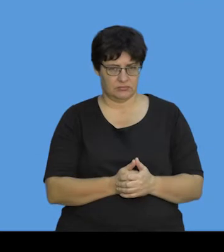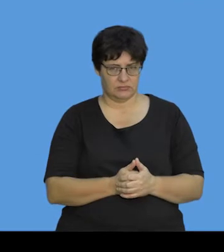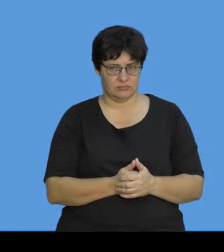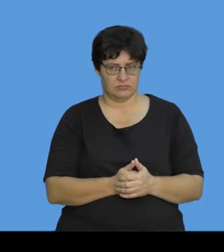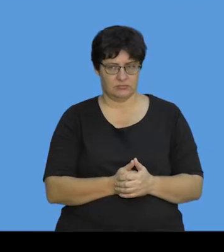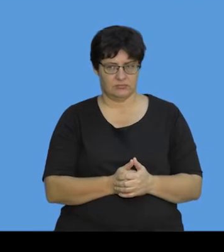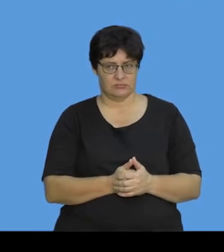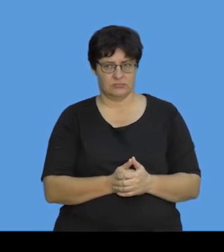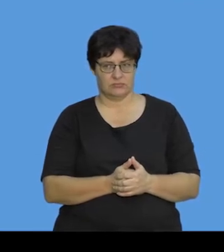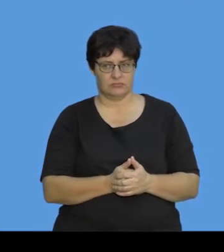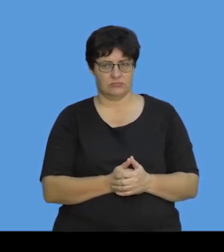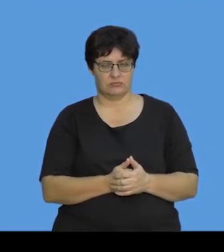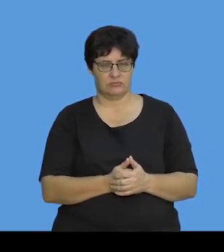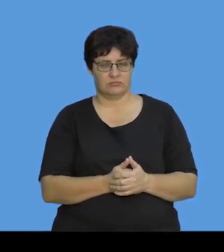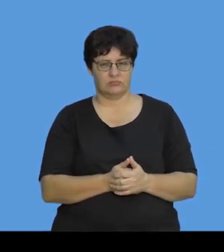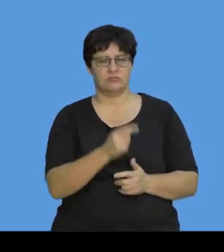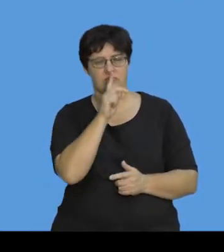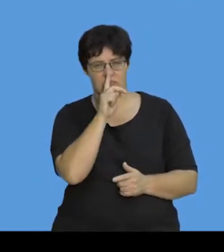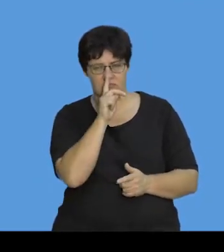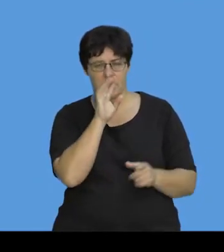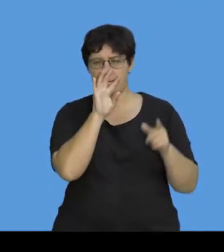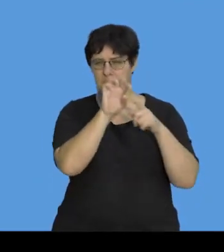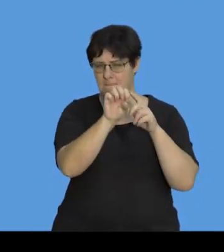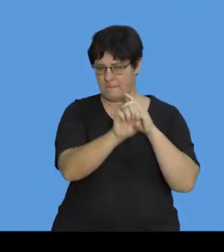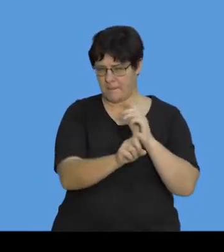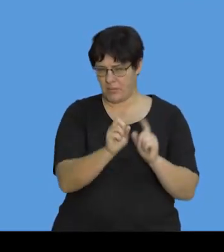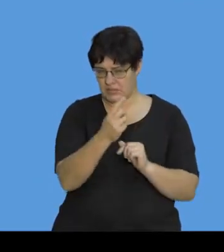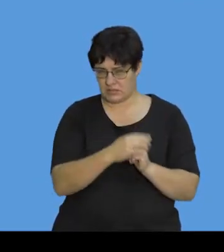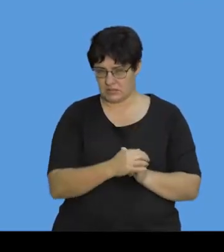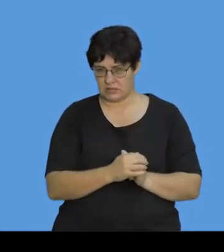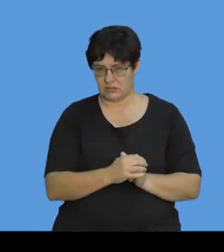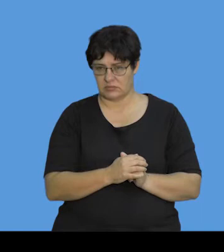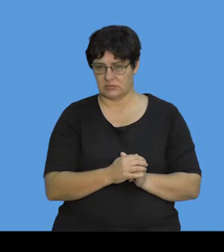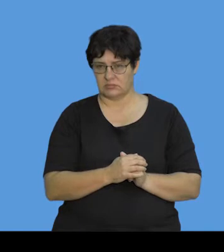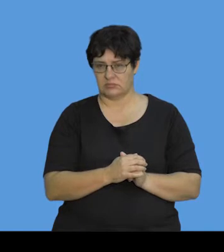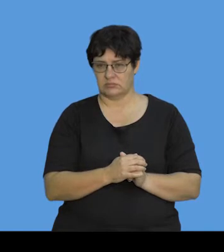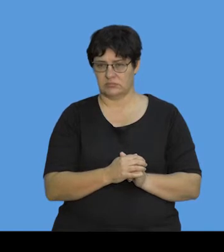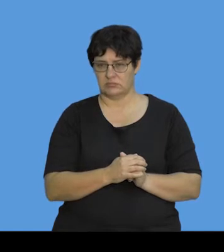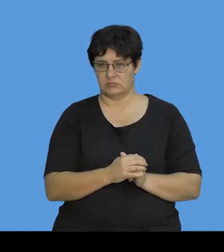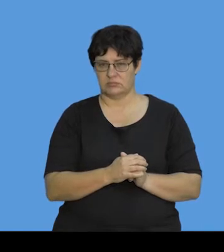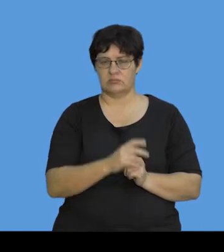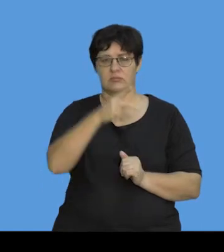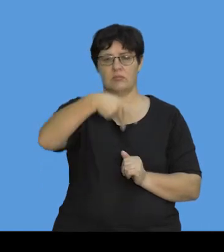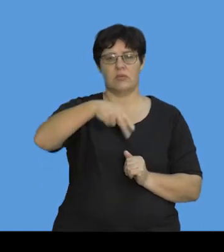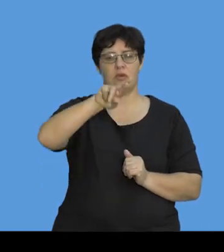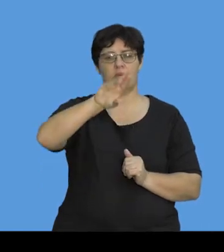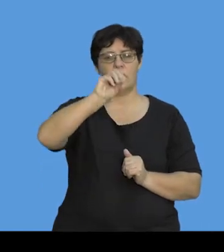all, let's define some things. The first thing we're going to define is what is a